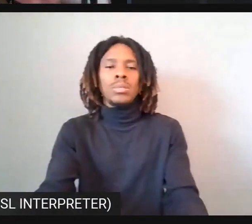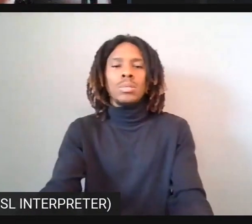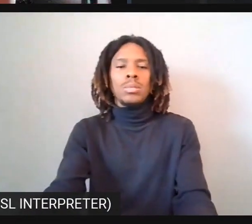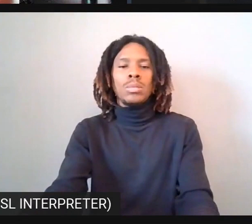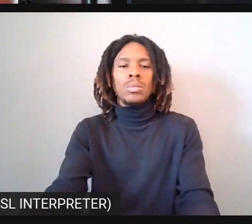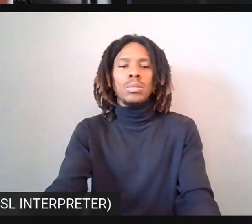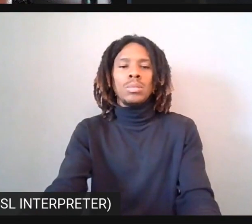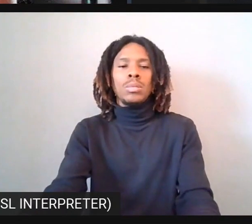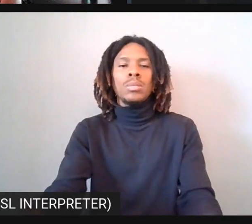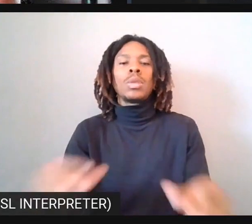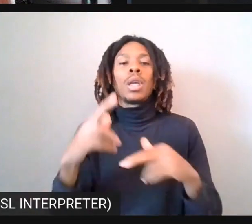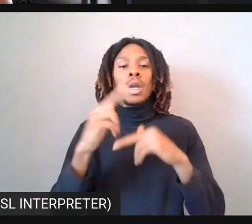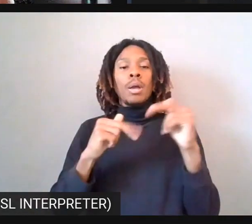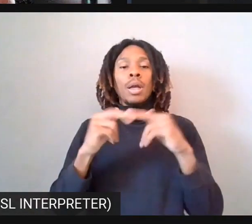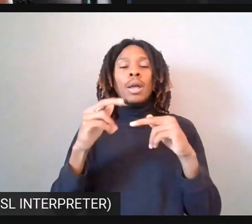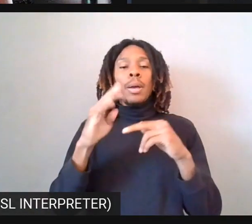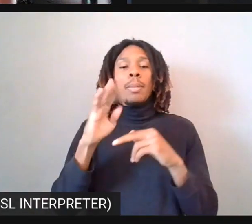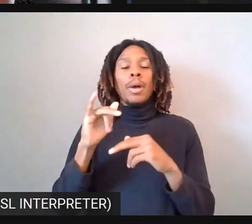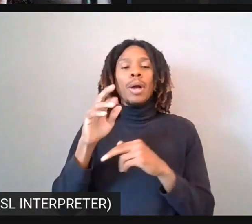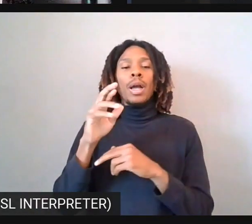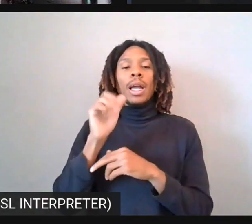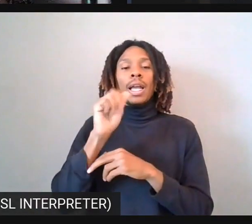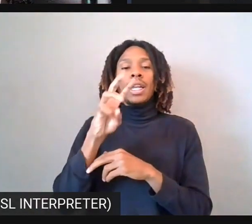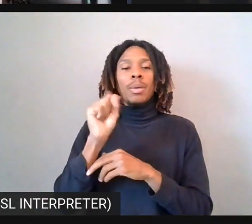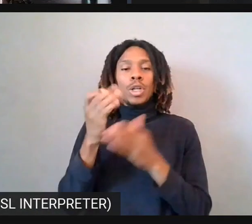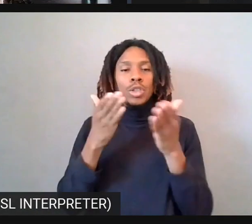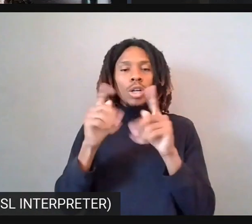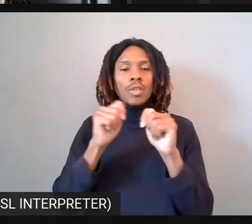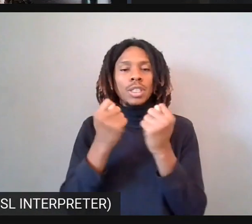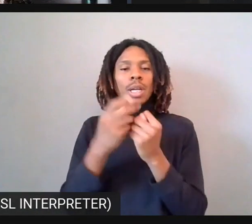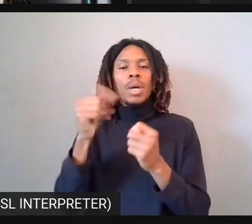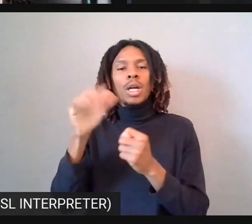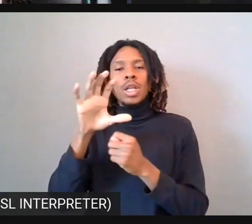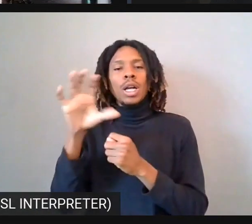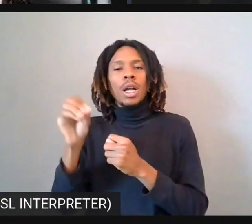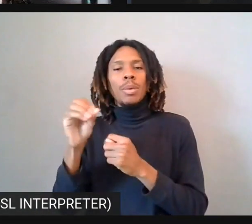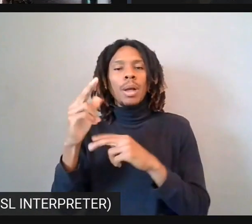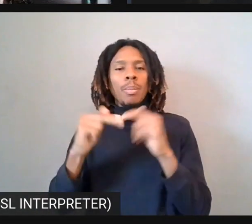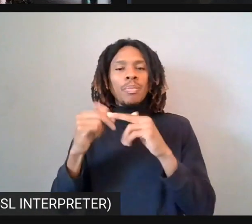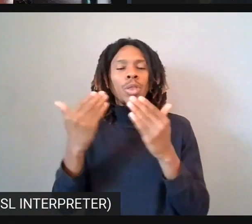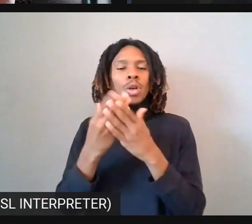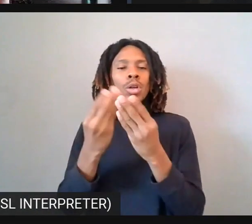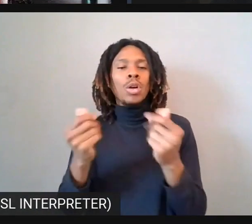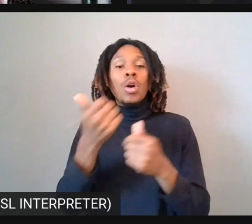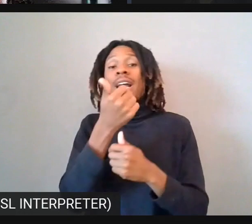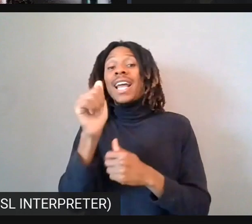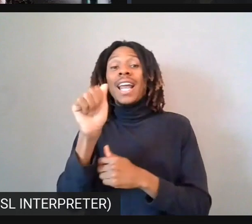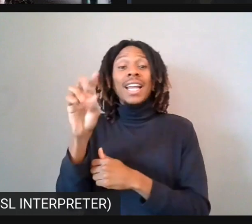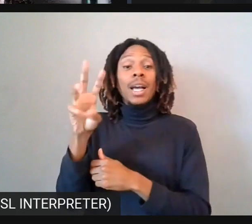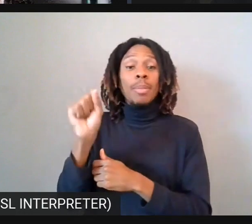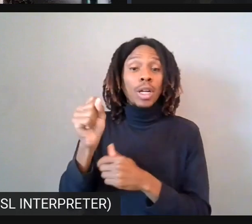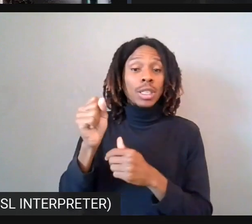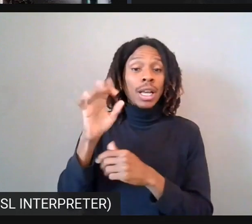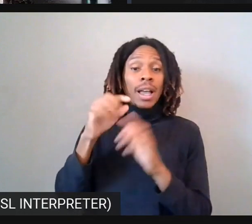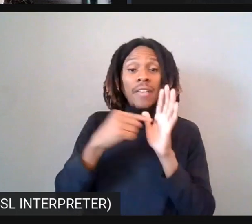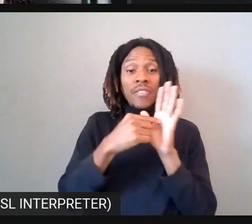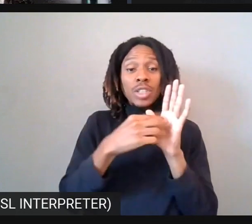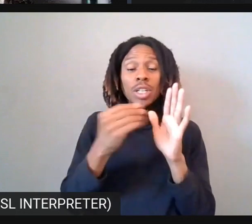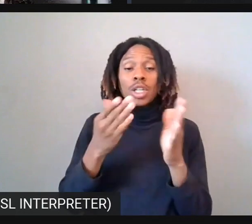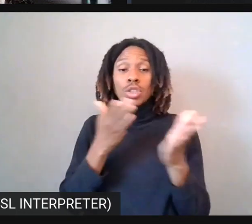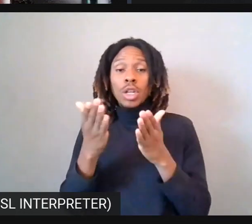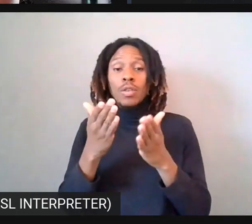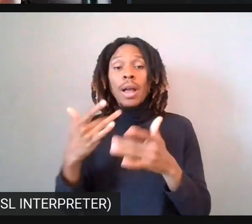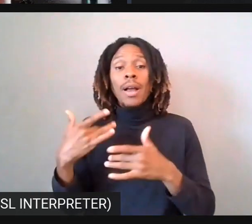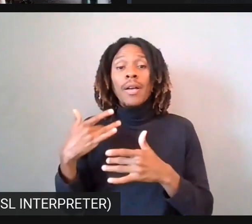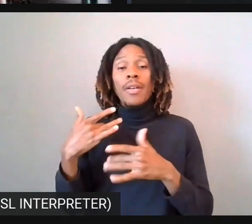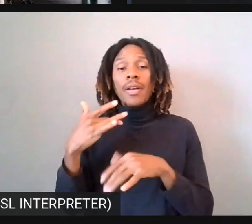by AWS service teams and third parties that build their solutions. For any new AWS features and services, they're available typically